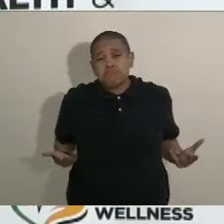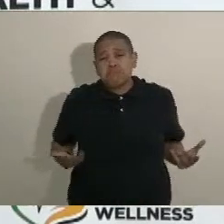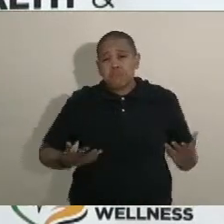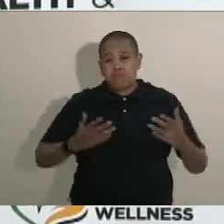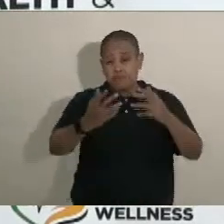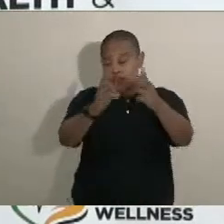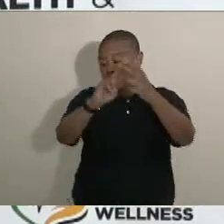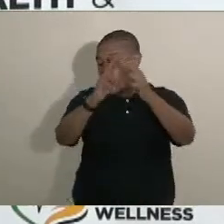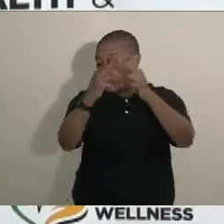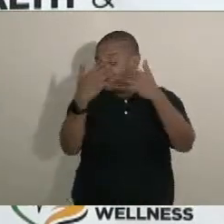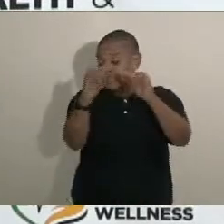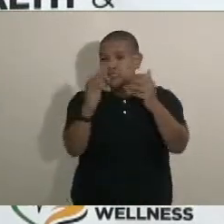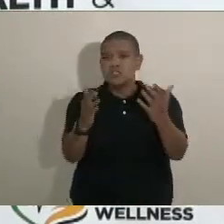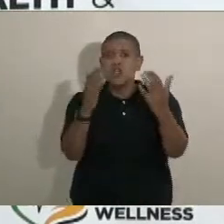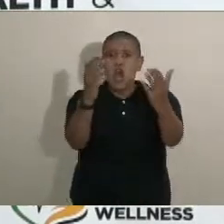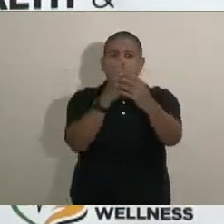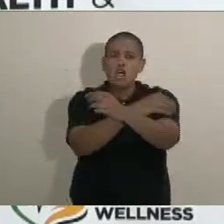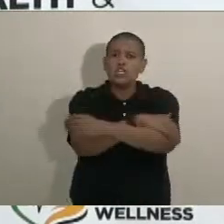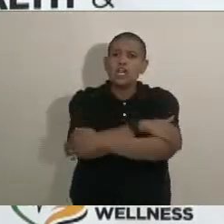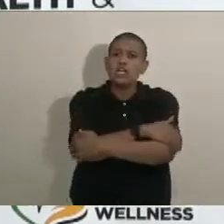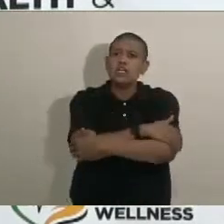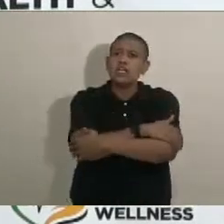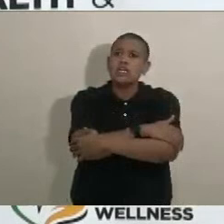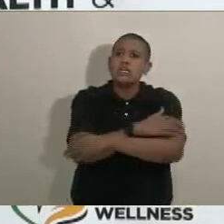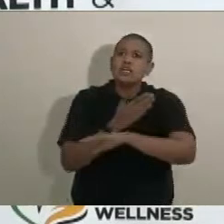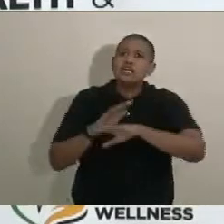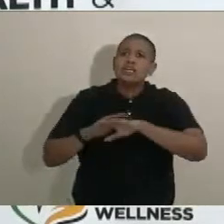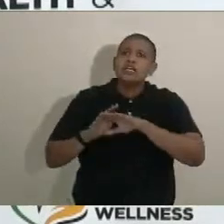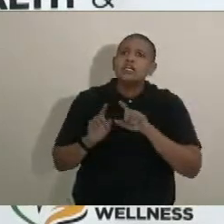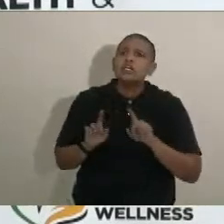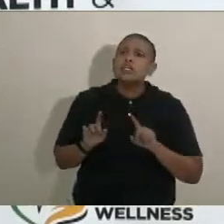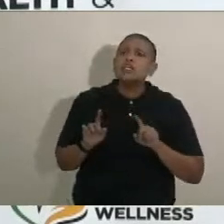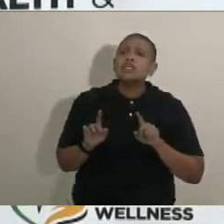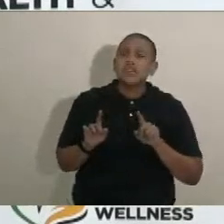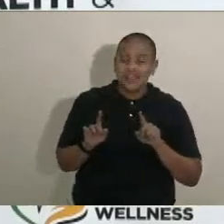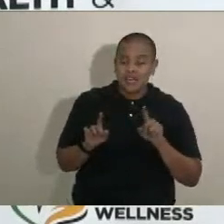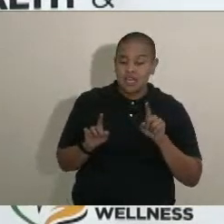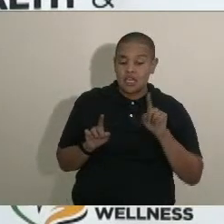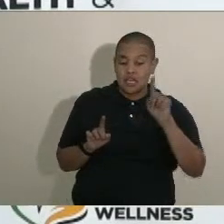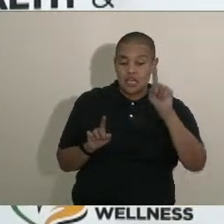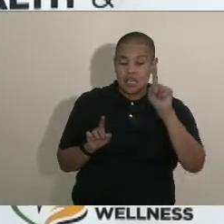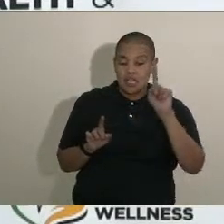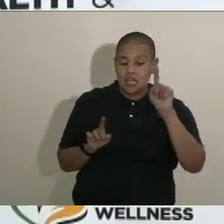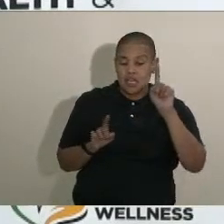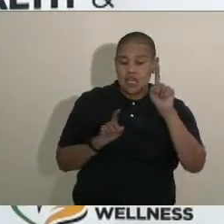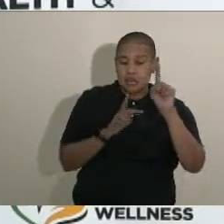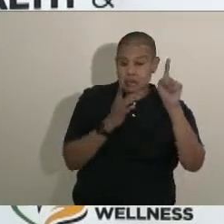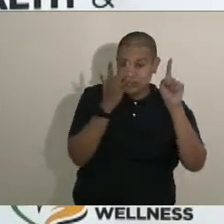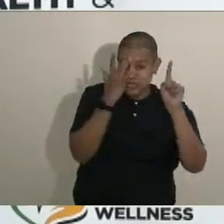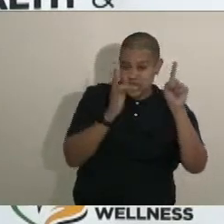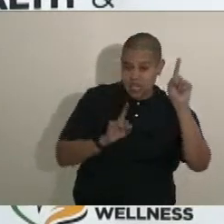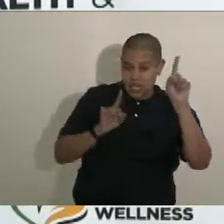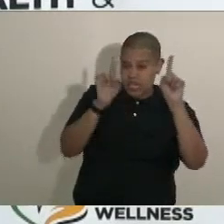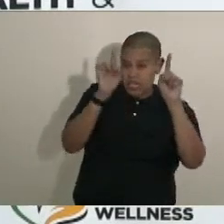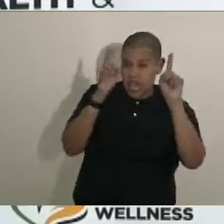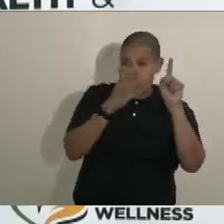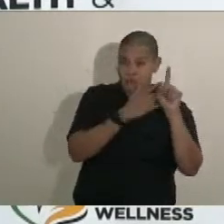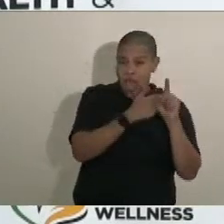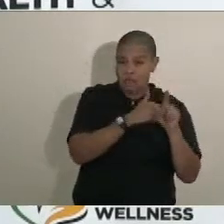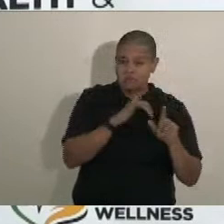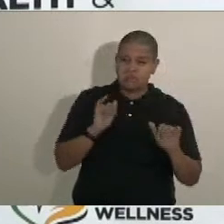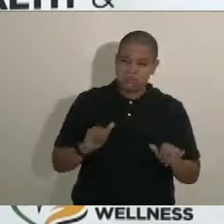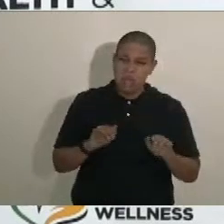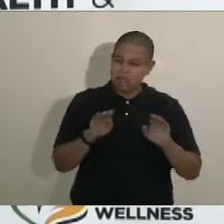the numbers are not suggesting a parallel increase in hospitalization, and that's the target that we're watching. Not to be